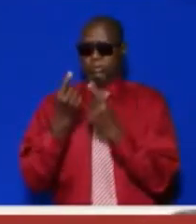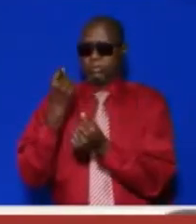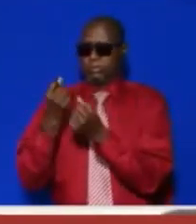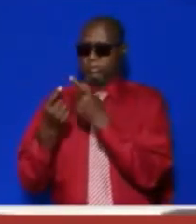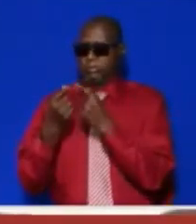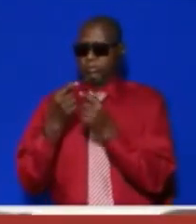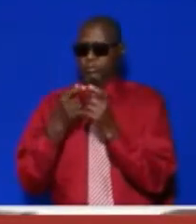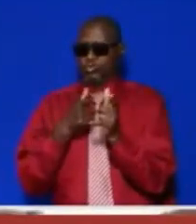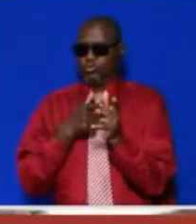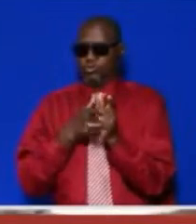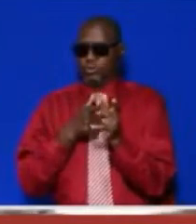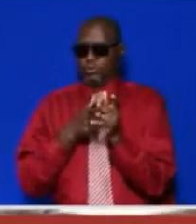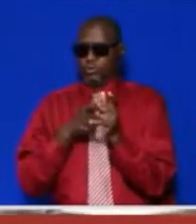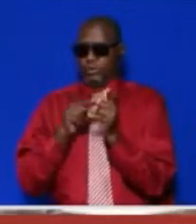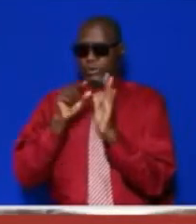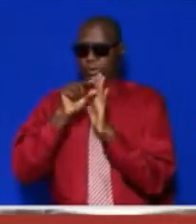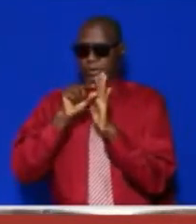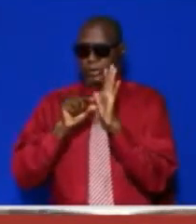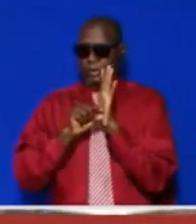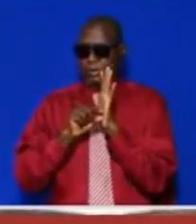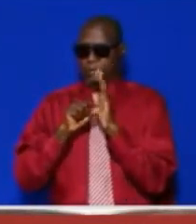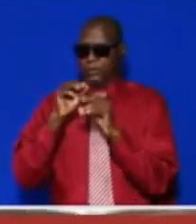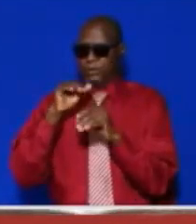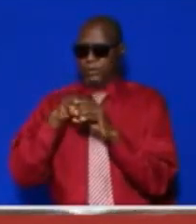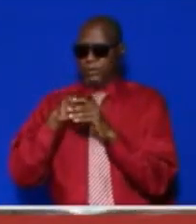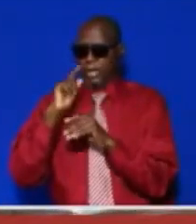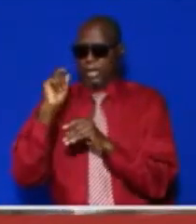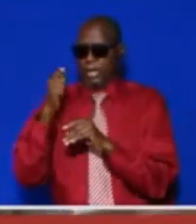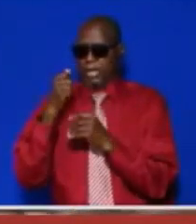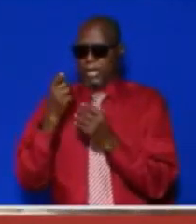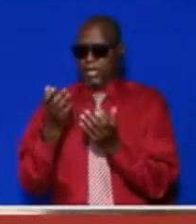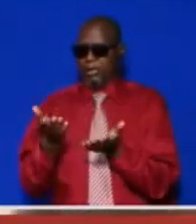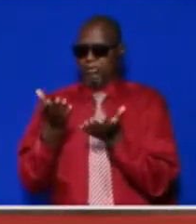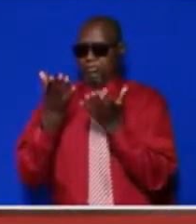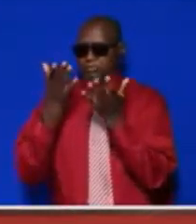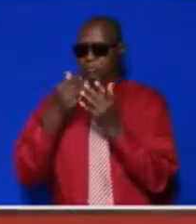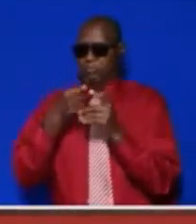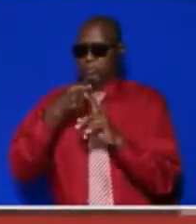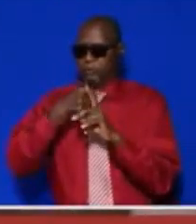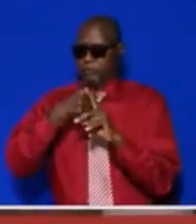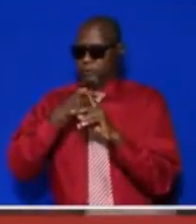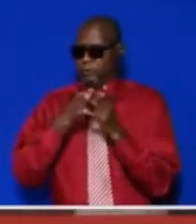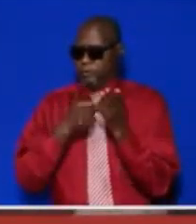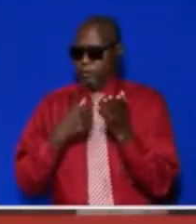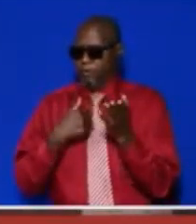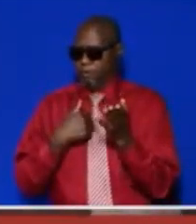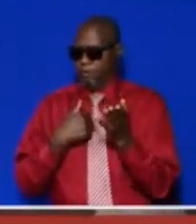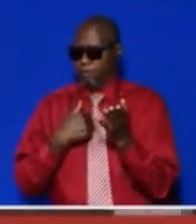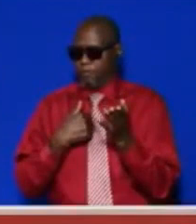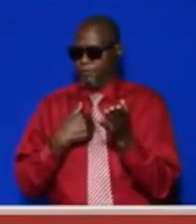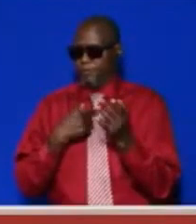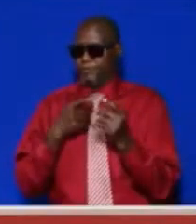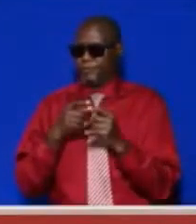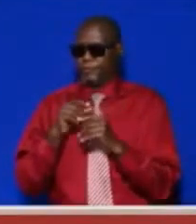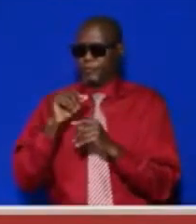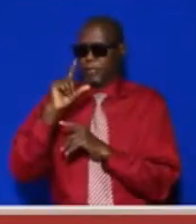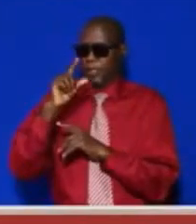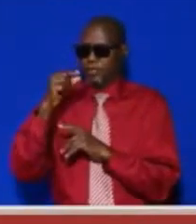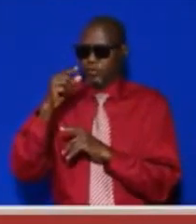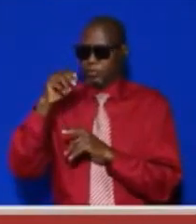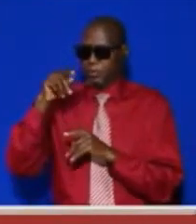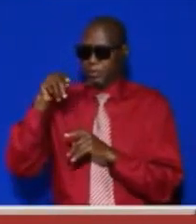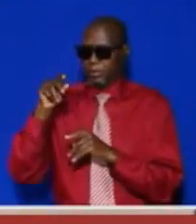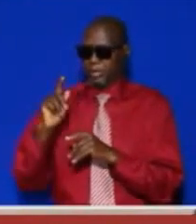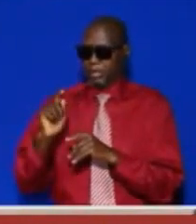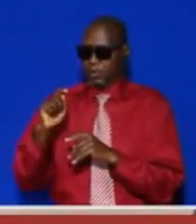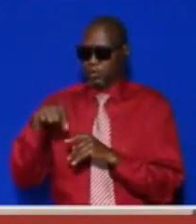homosexual agenda in Kenya. The clergy have petitioned Parliament to inquire into the proliferation of LGBTQ in the country.